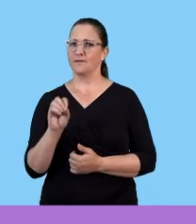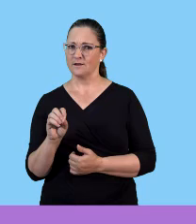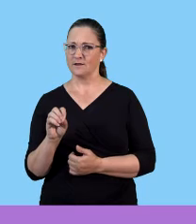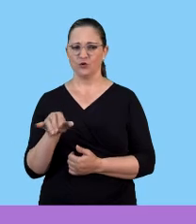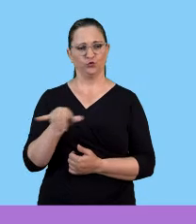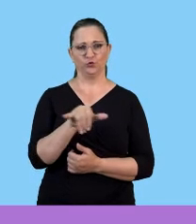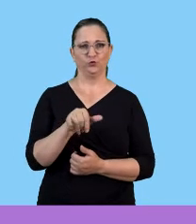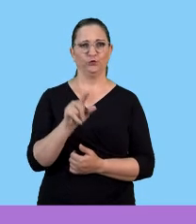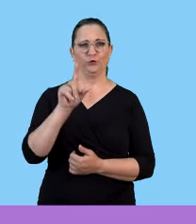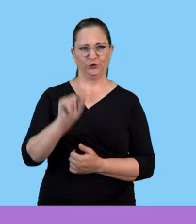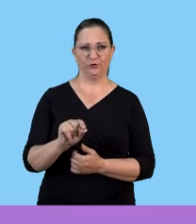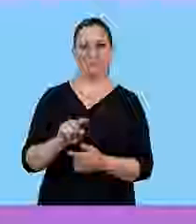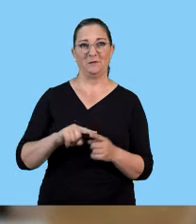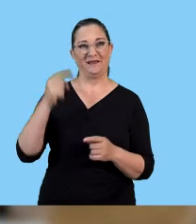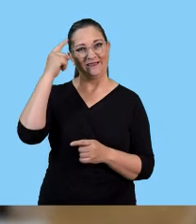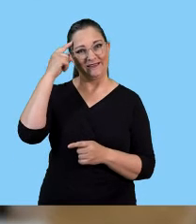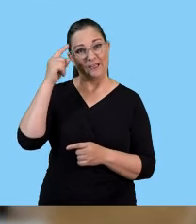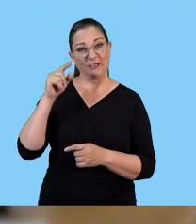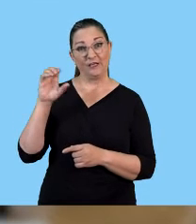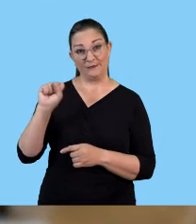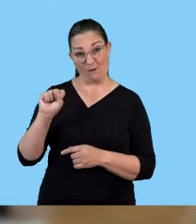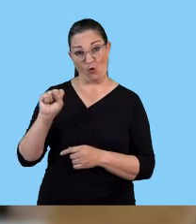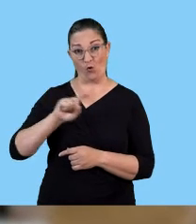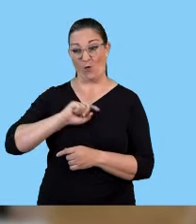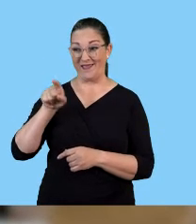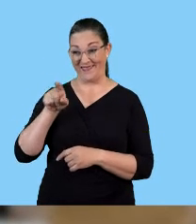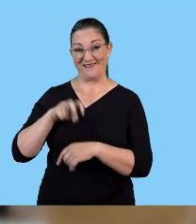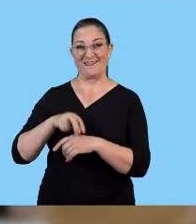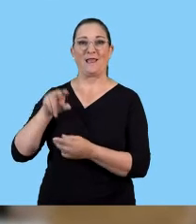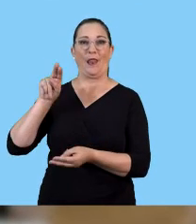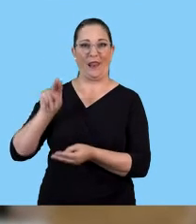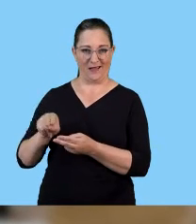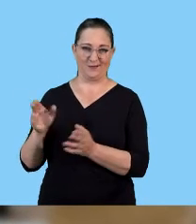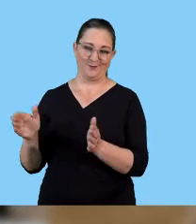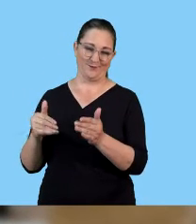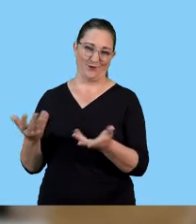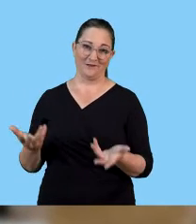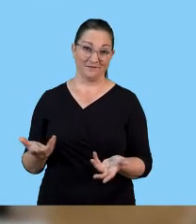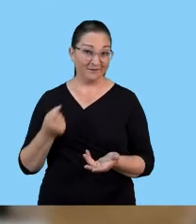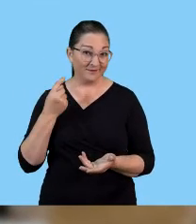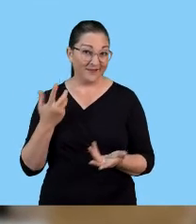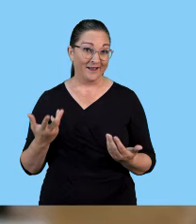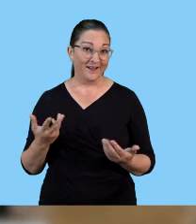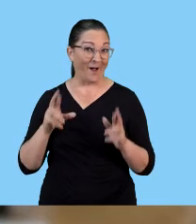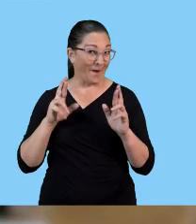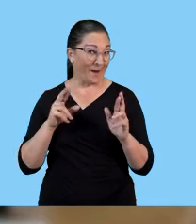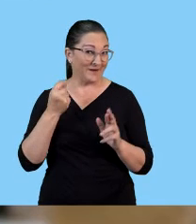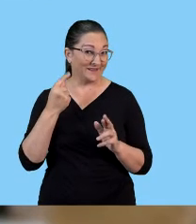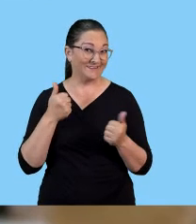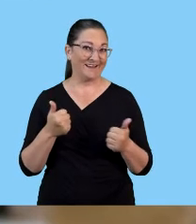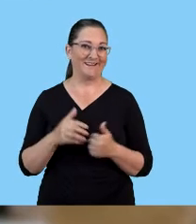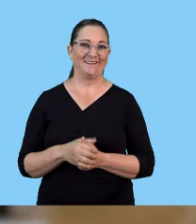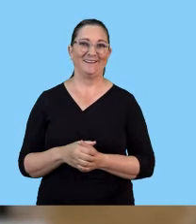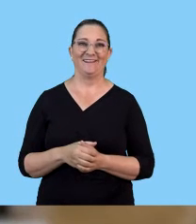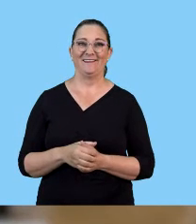to pack? I think Sipo's would be cheaper because he needs less boxes. Does that make sense? I hope